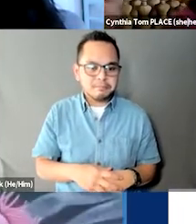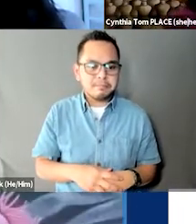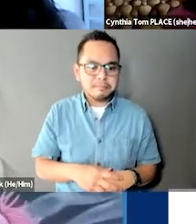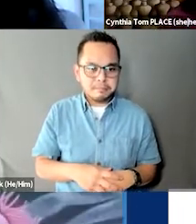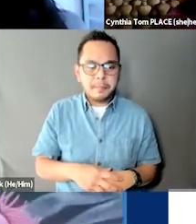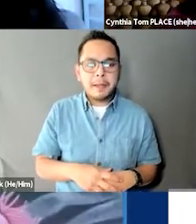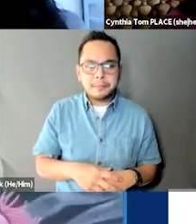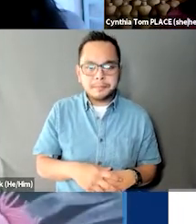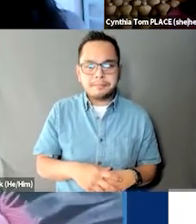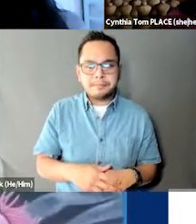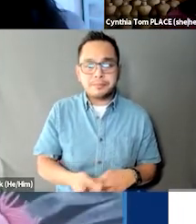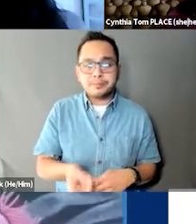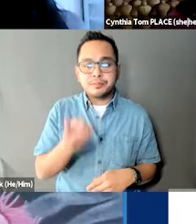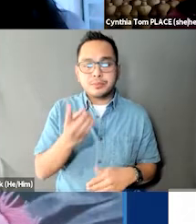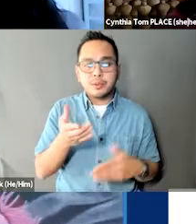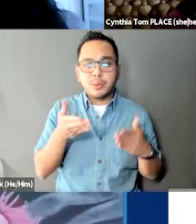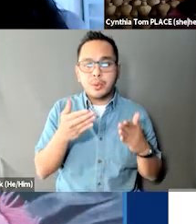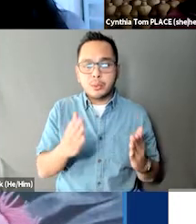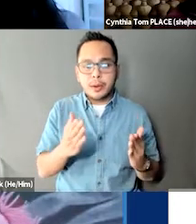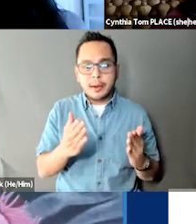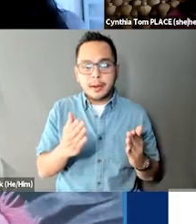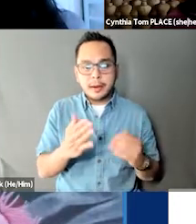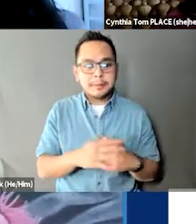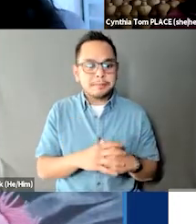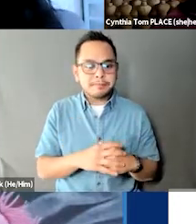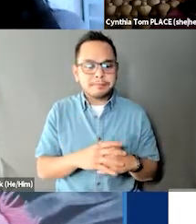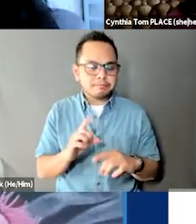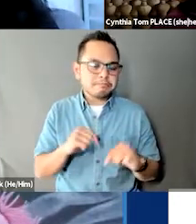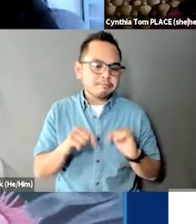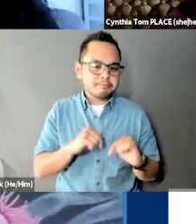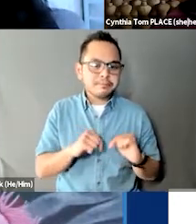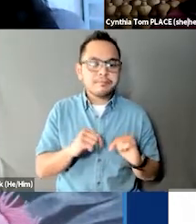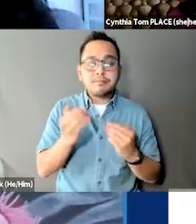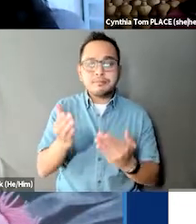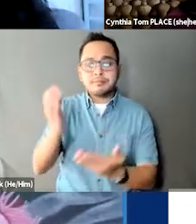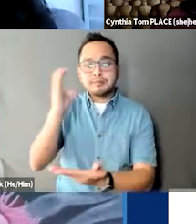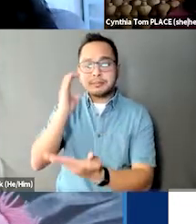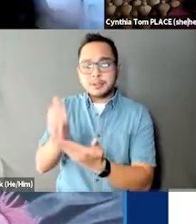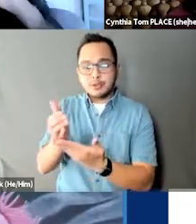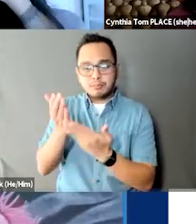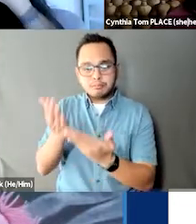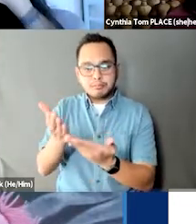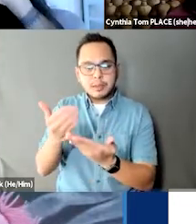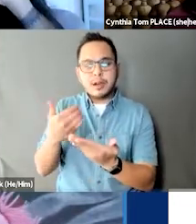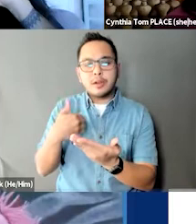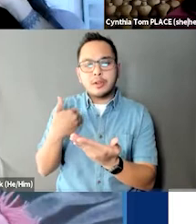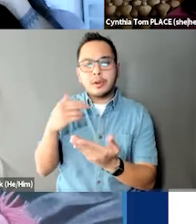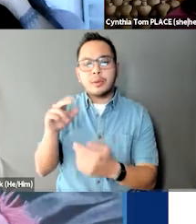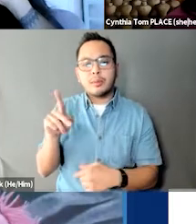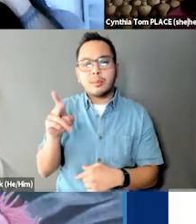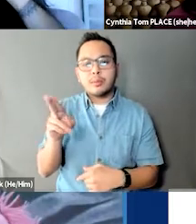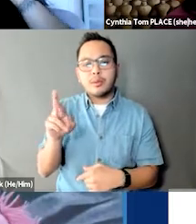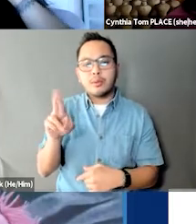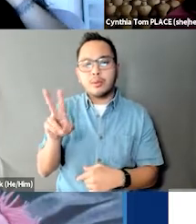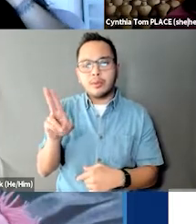And one way, so this slide has an image of a young Peruvian girl. She's